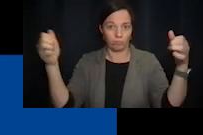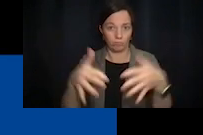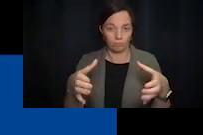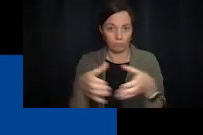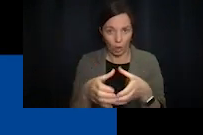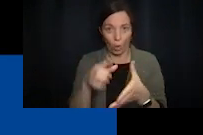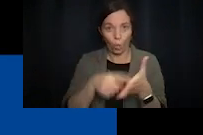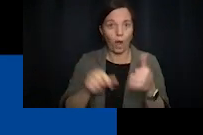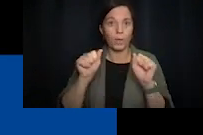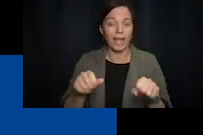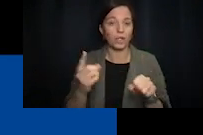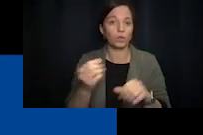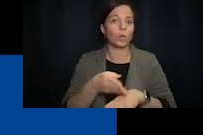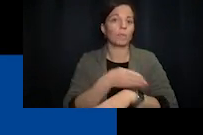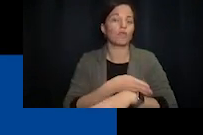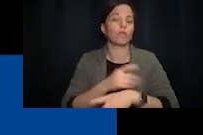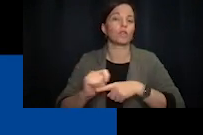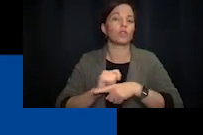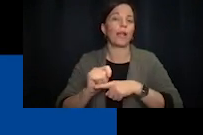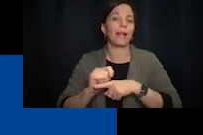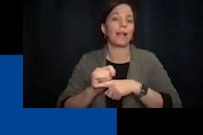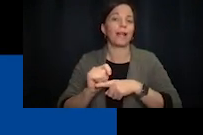do to improve training